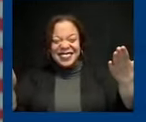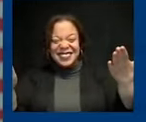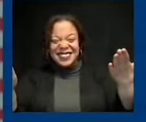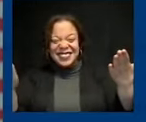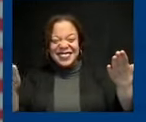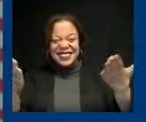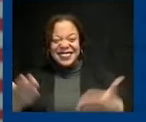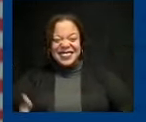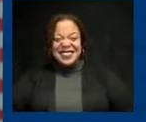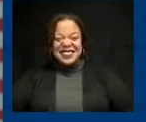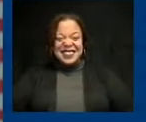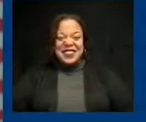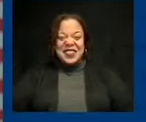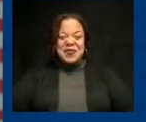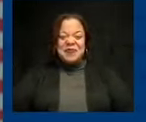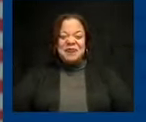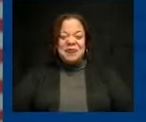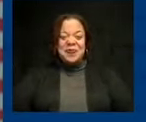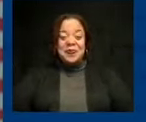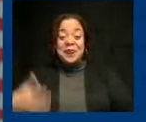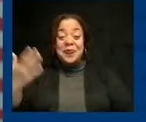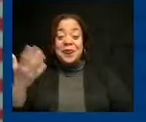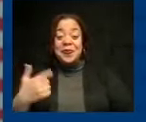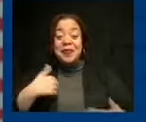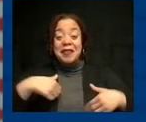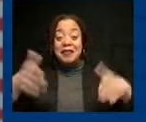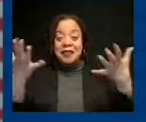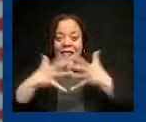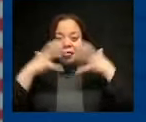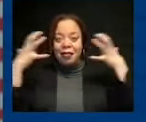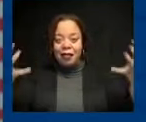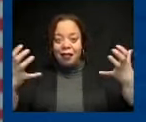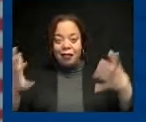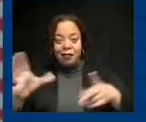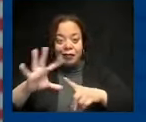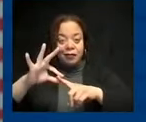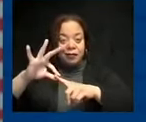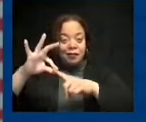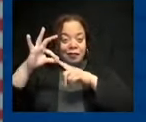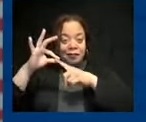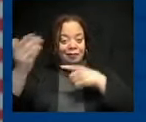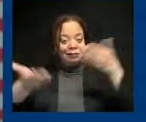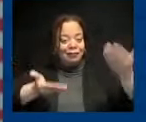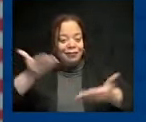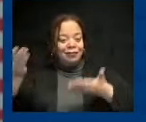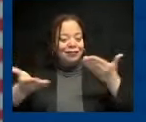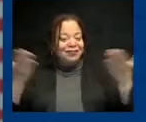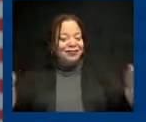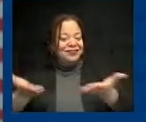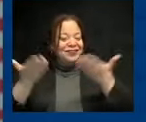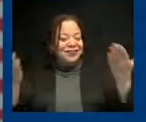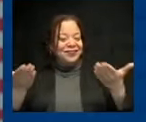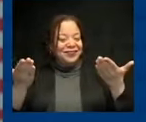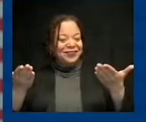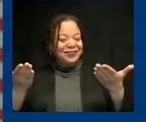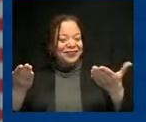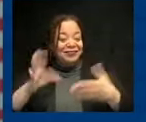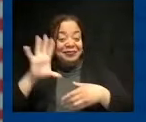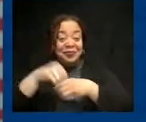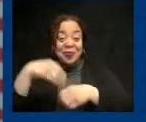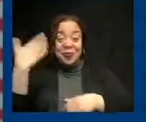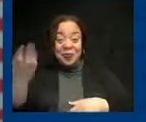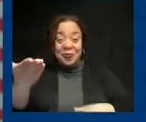I know we've got a lot of special guests here, including all of you. We got Hank Johnson,